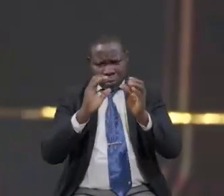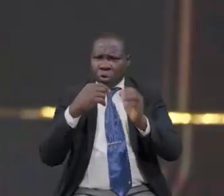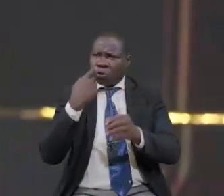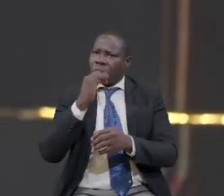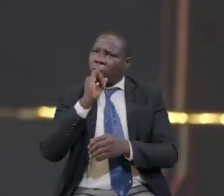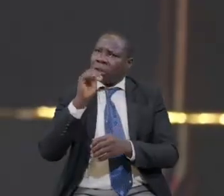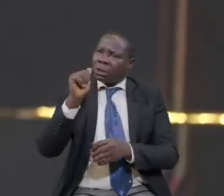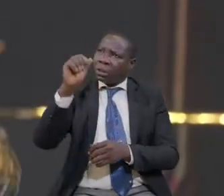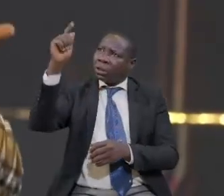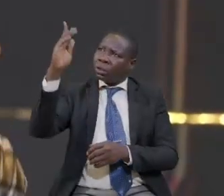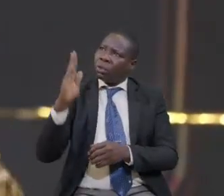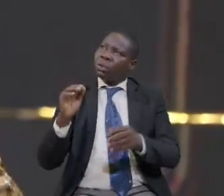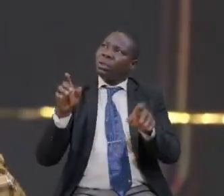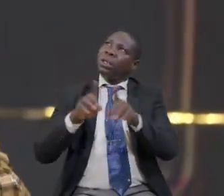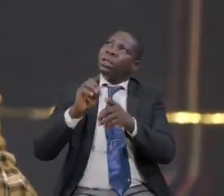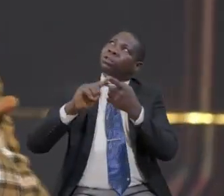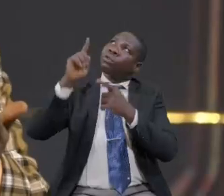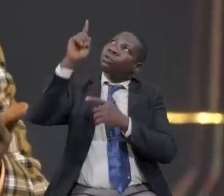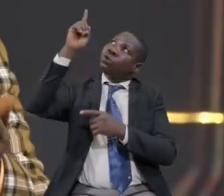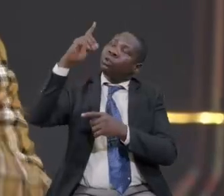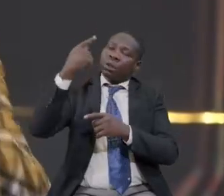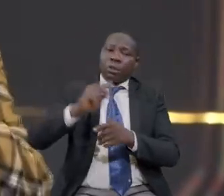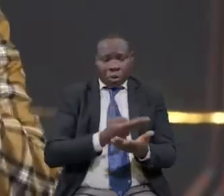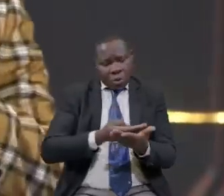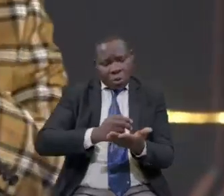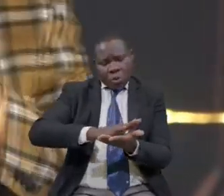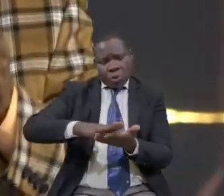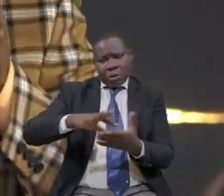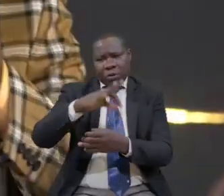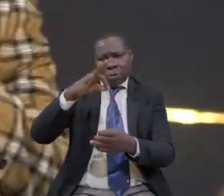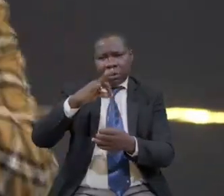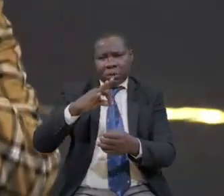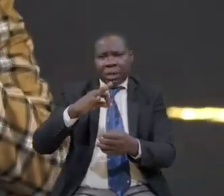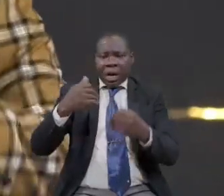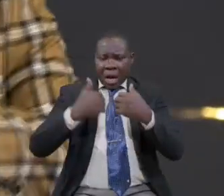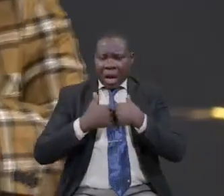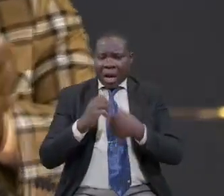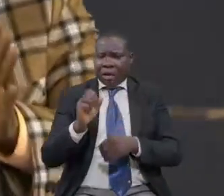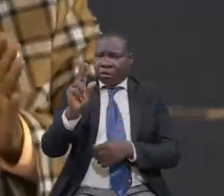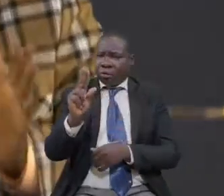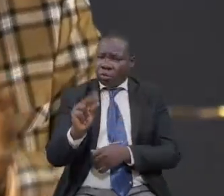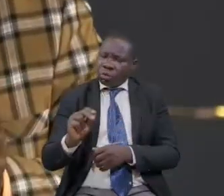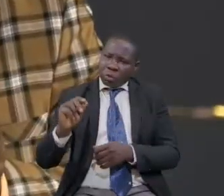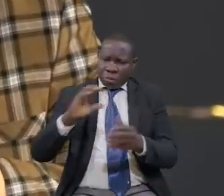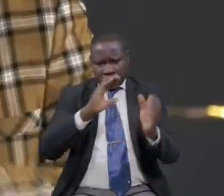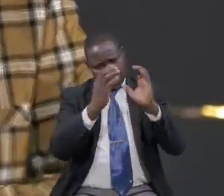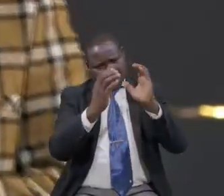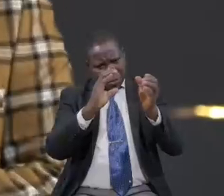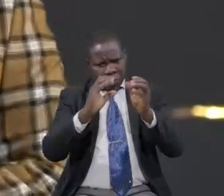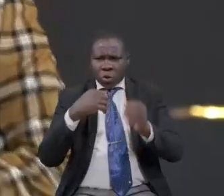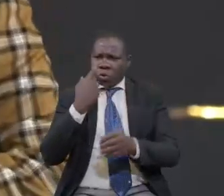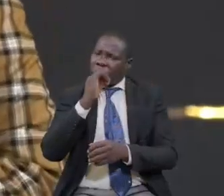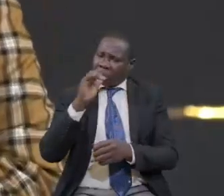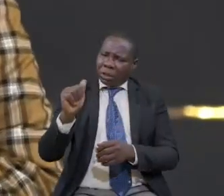unto thee? The Holy Ghost, Holy Spirit, has no comparison. Who is a God